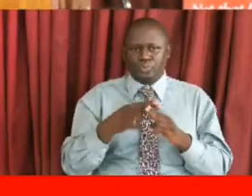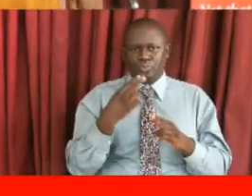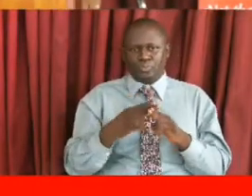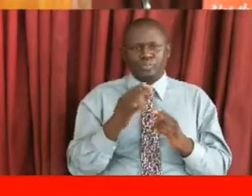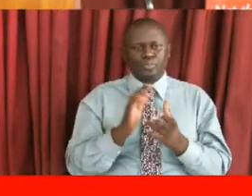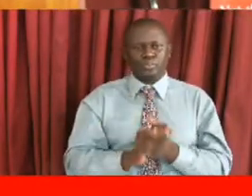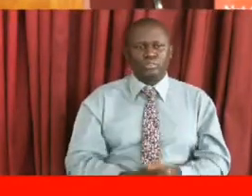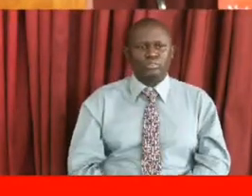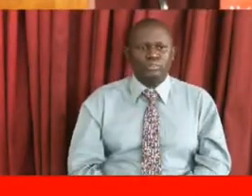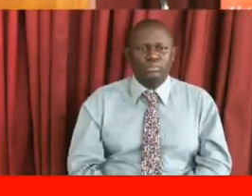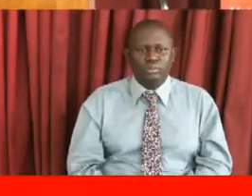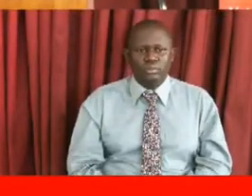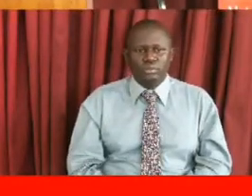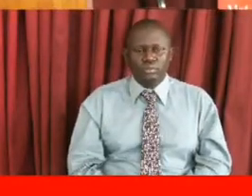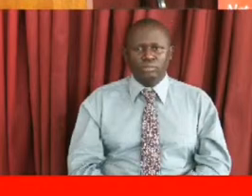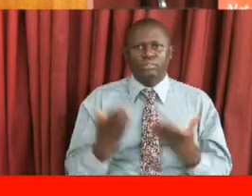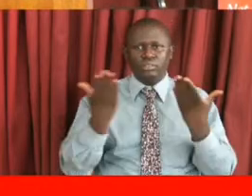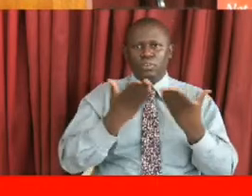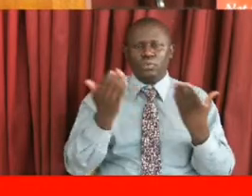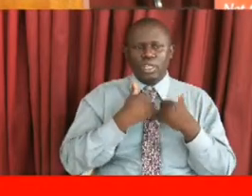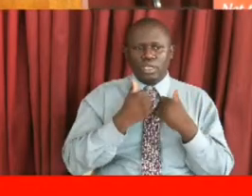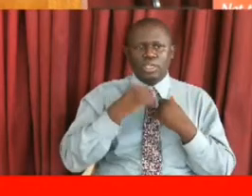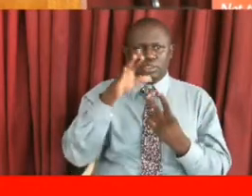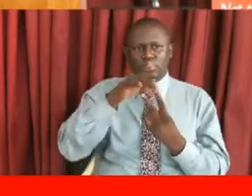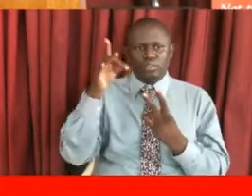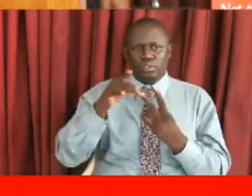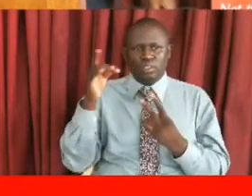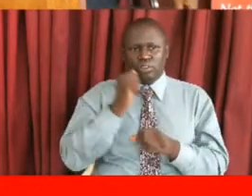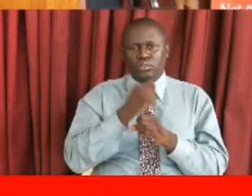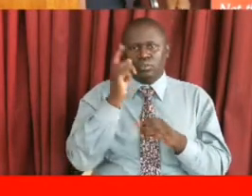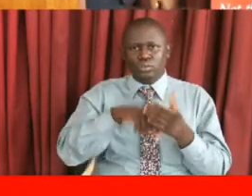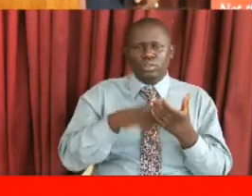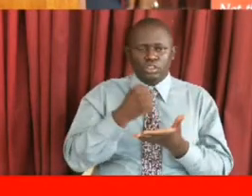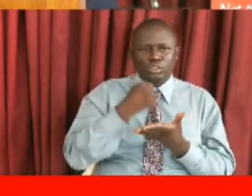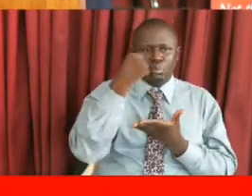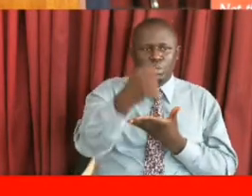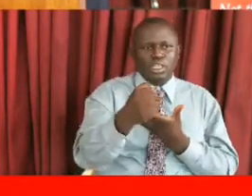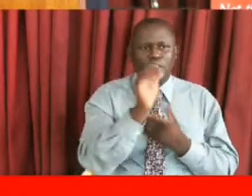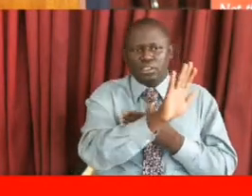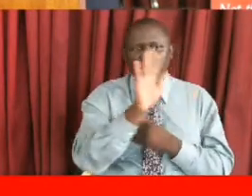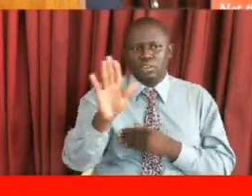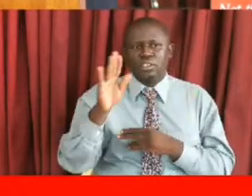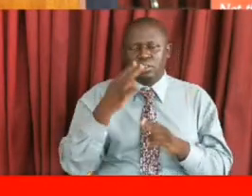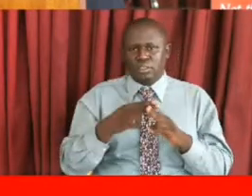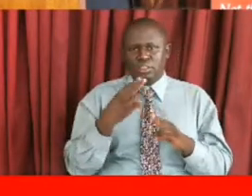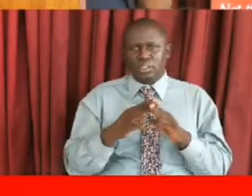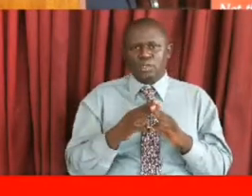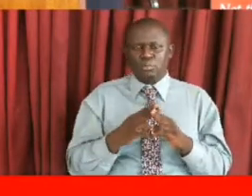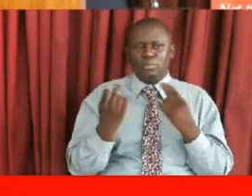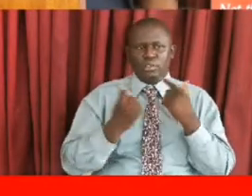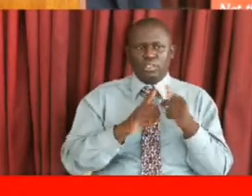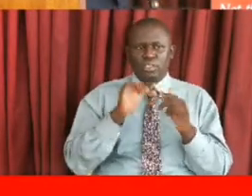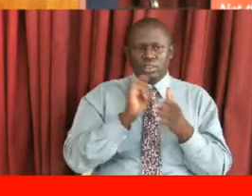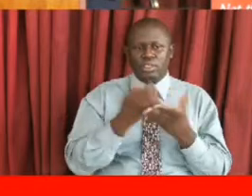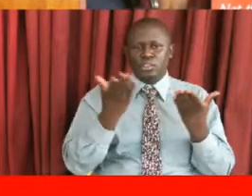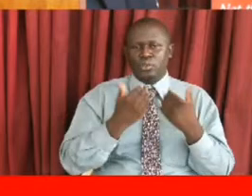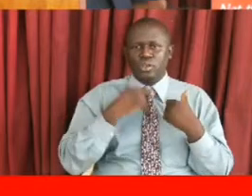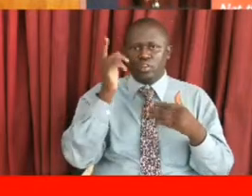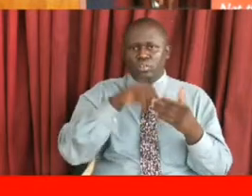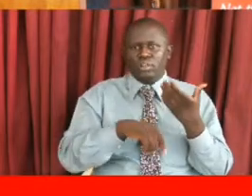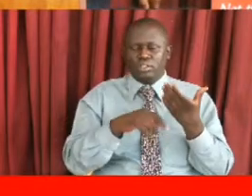name for where he has chosen to place his name that is where the divine